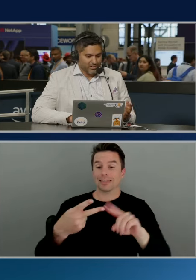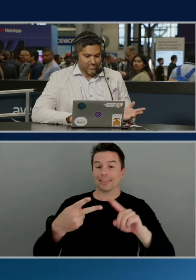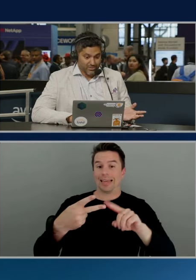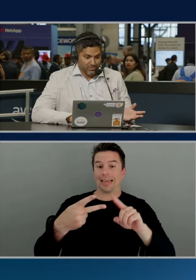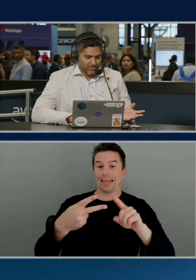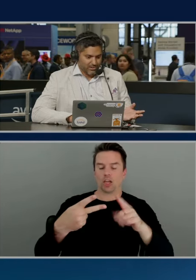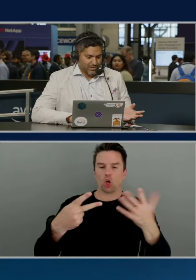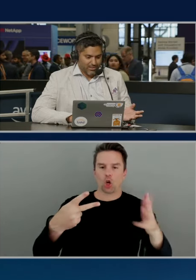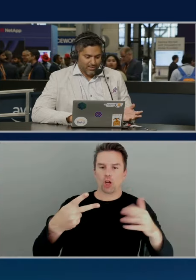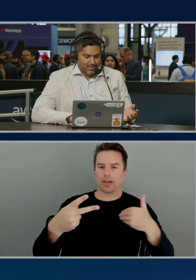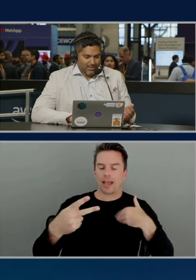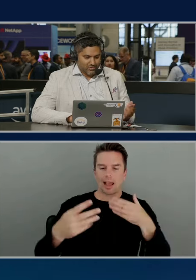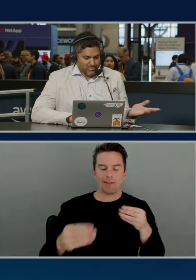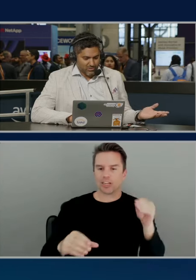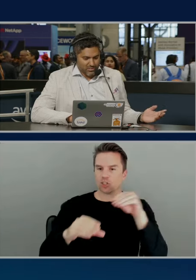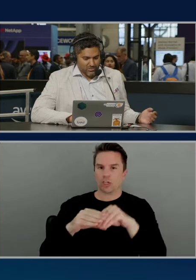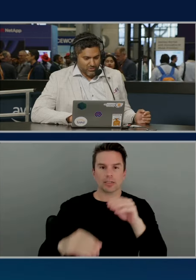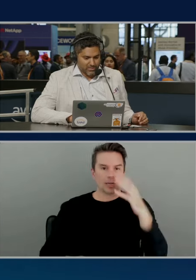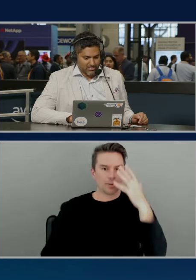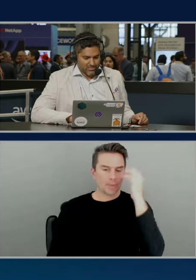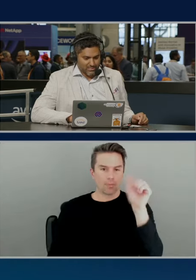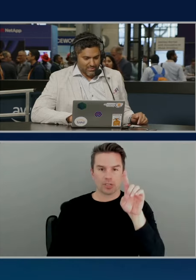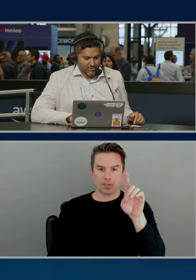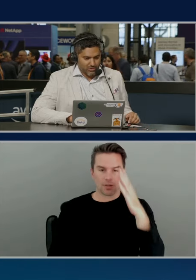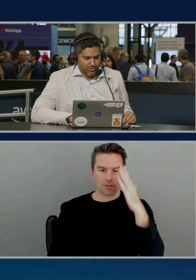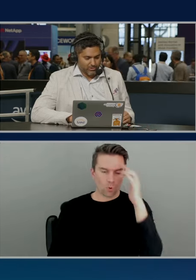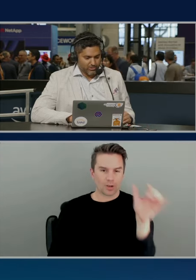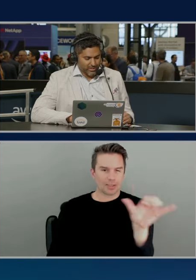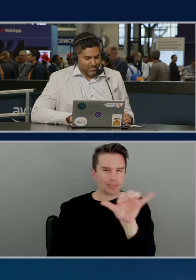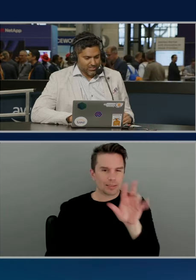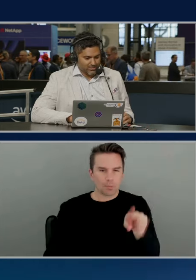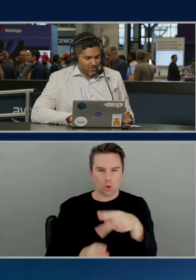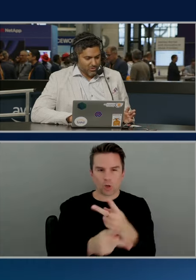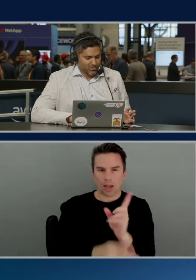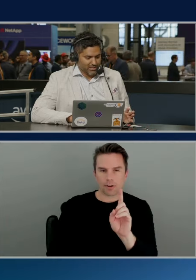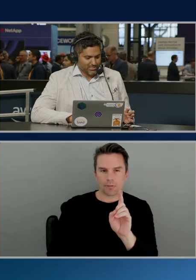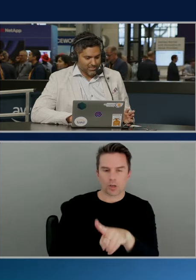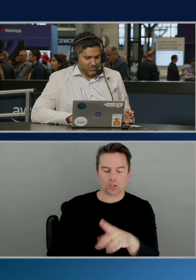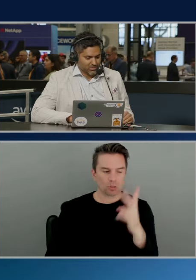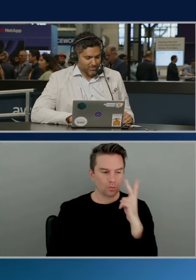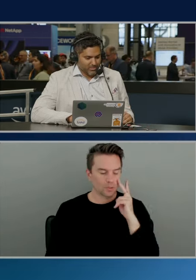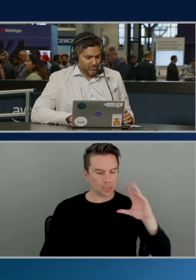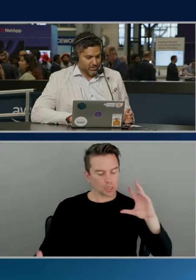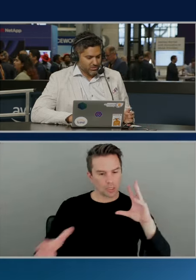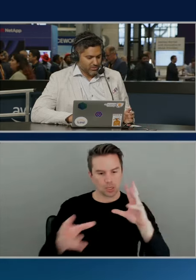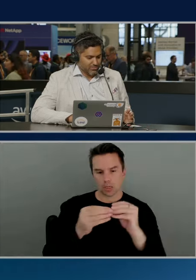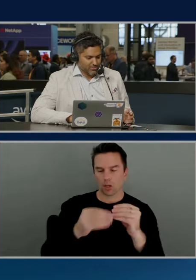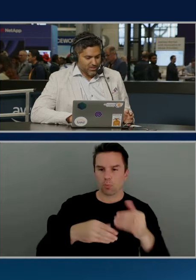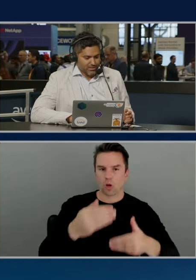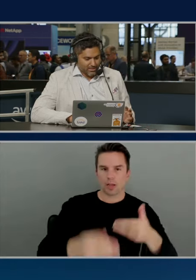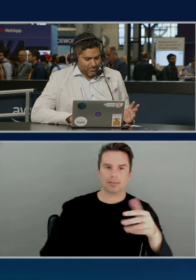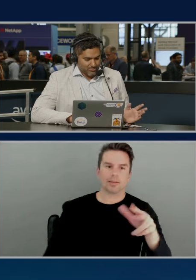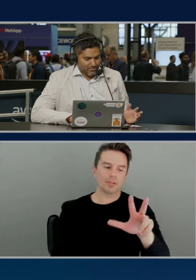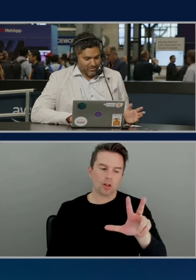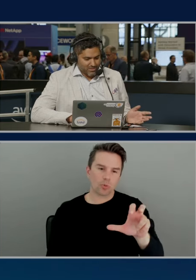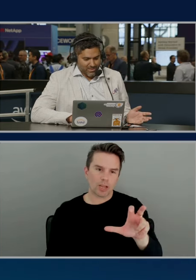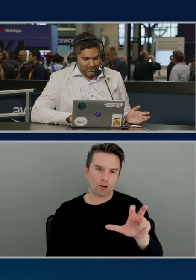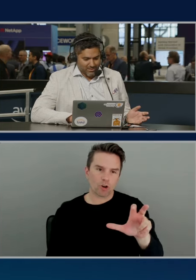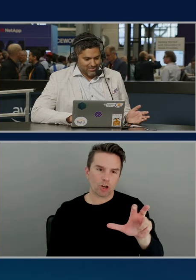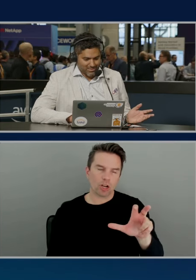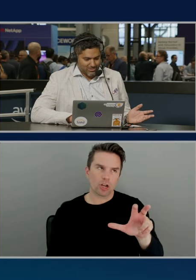for very similar, the similar types of queries, you see the total duration of that whole process was about 320,